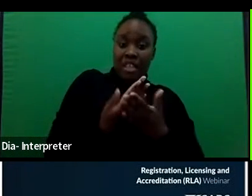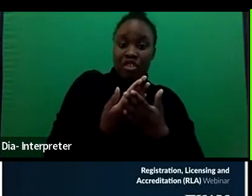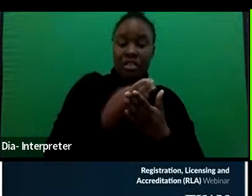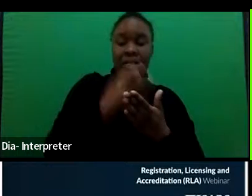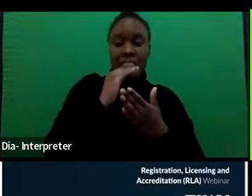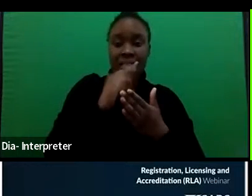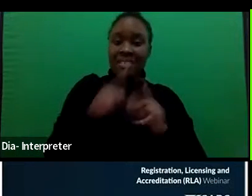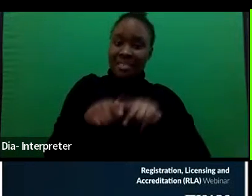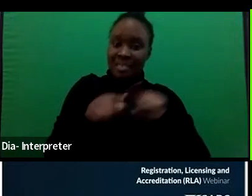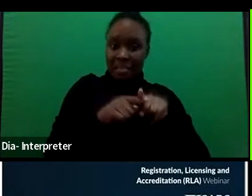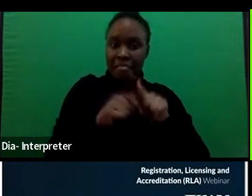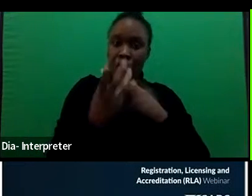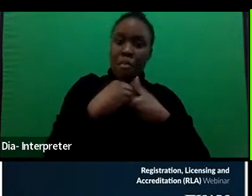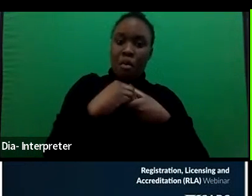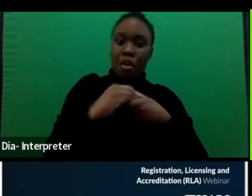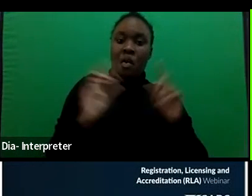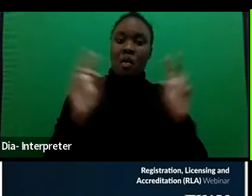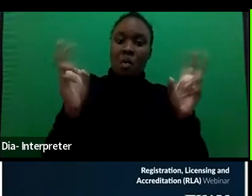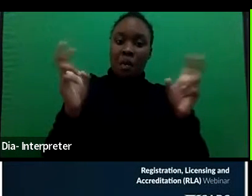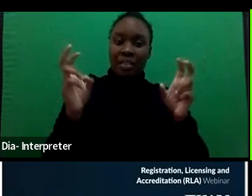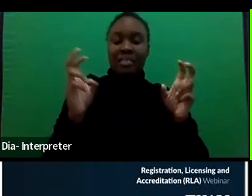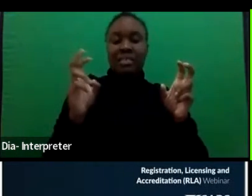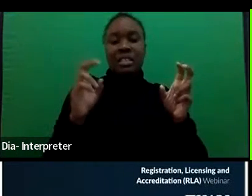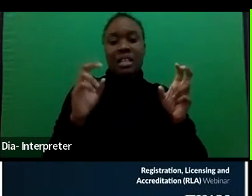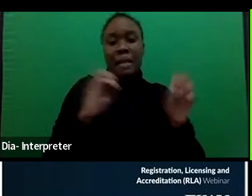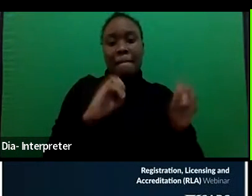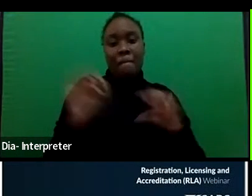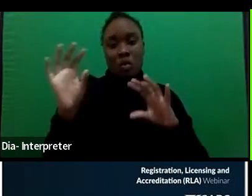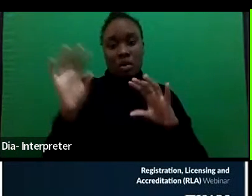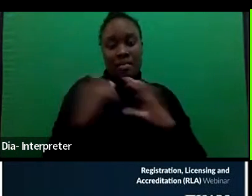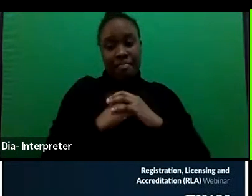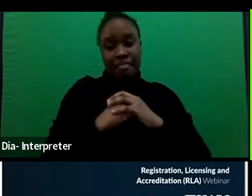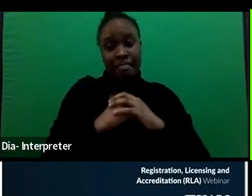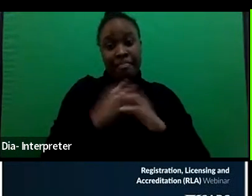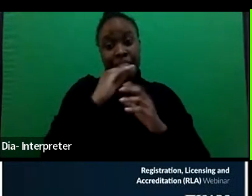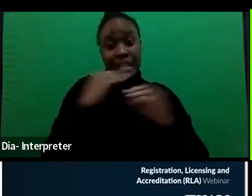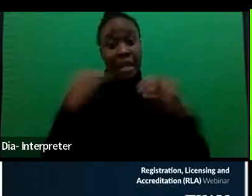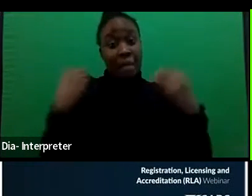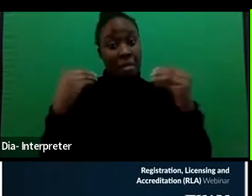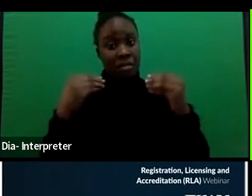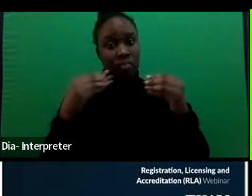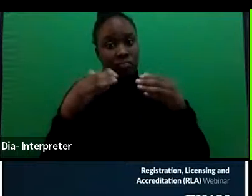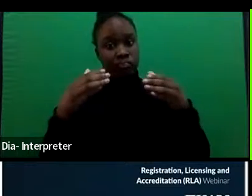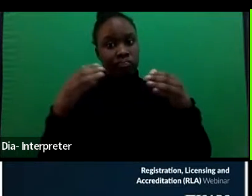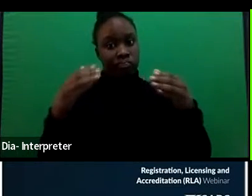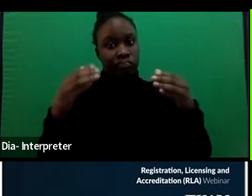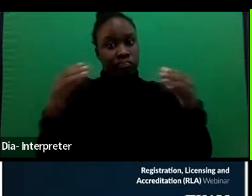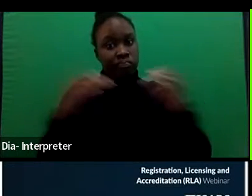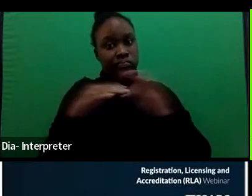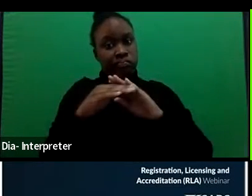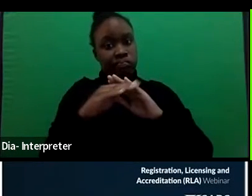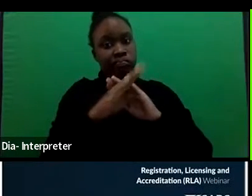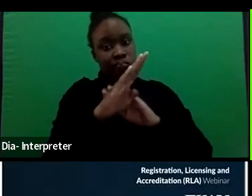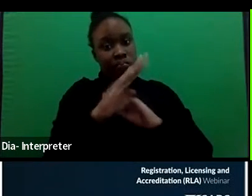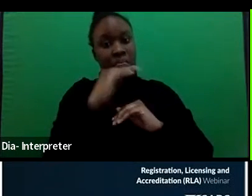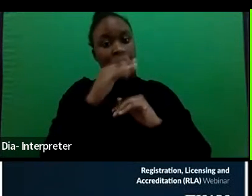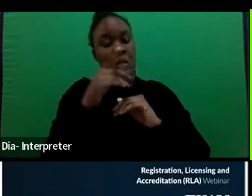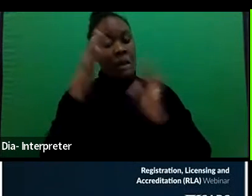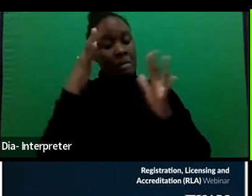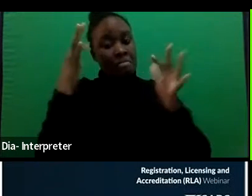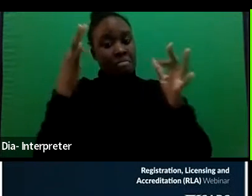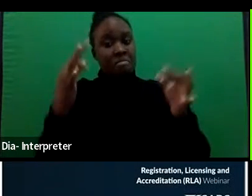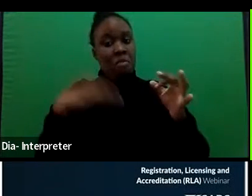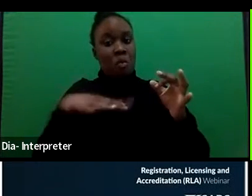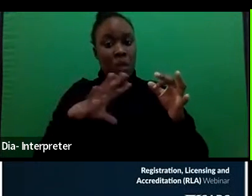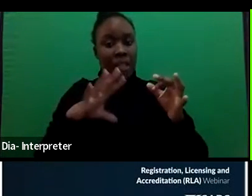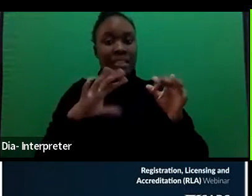importer alone, because remember, the business grows. As it grows, you decide, I also want to become an exporter. So when you are